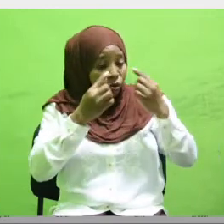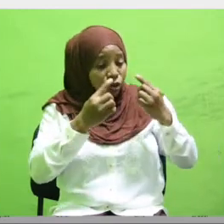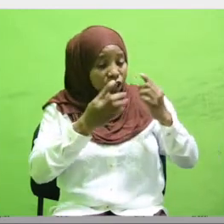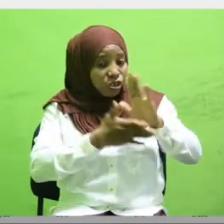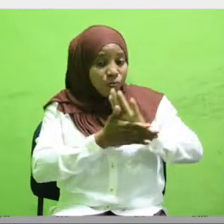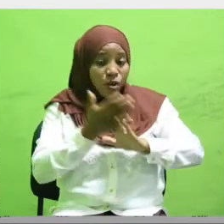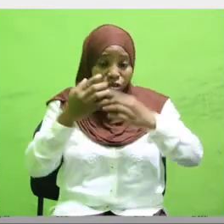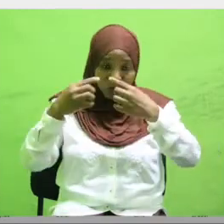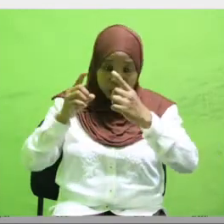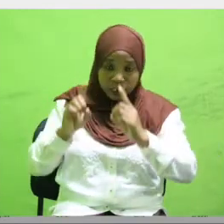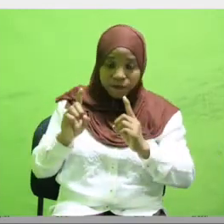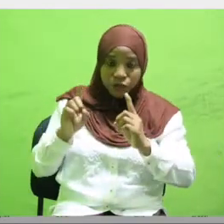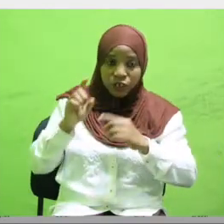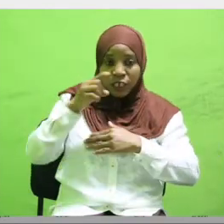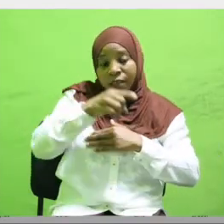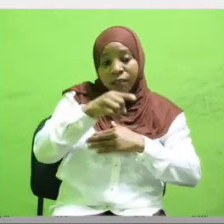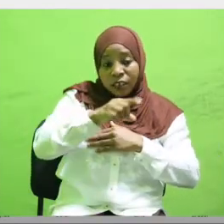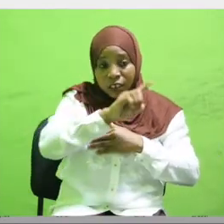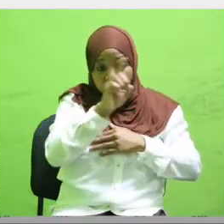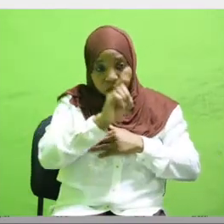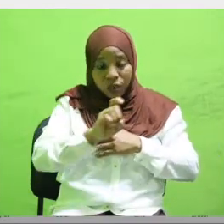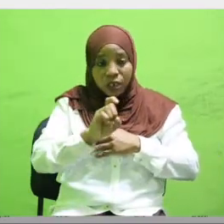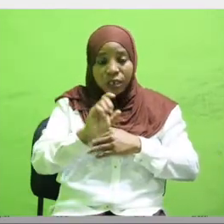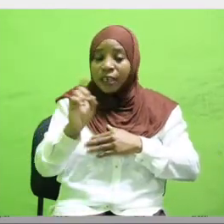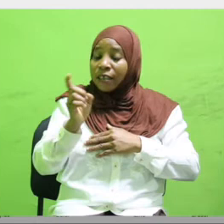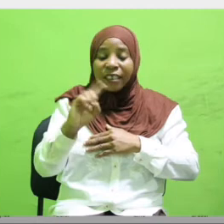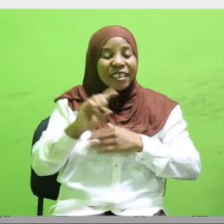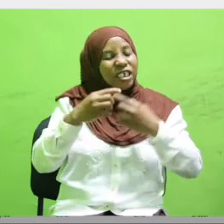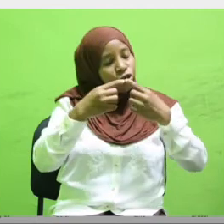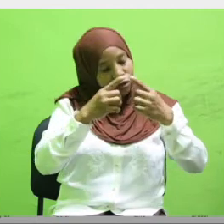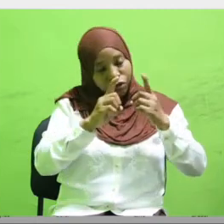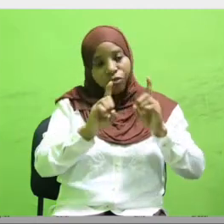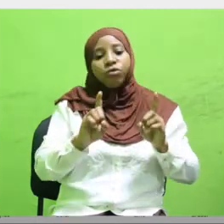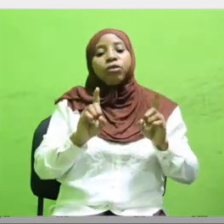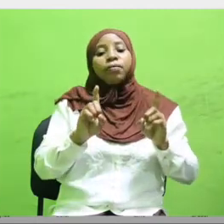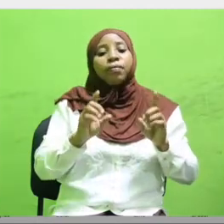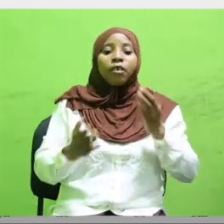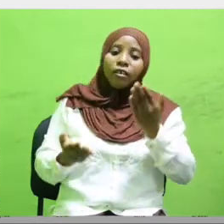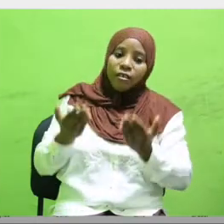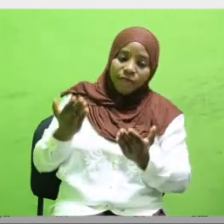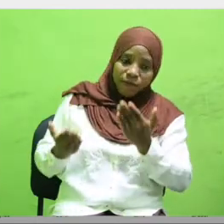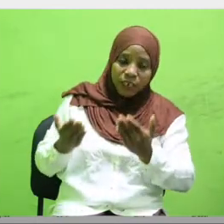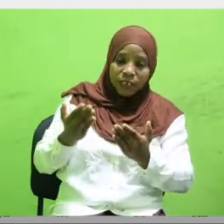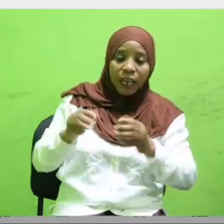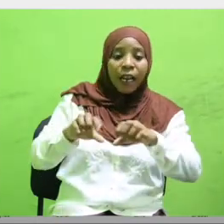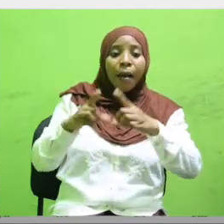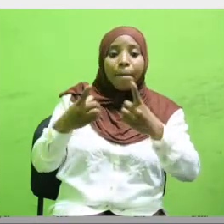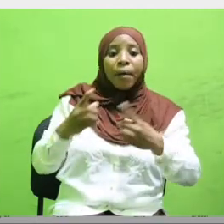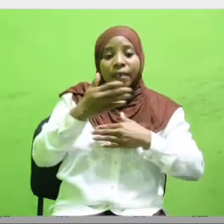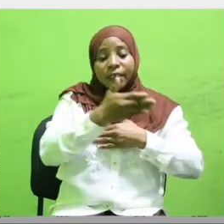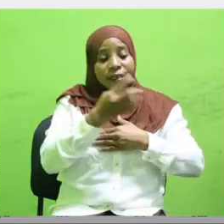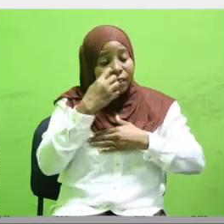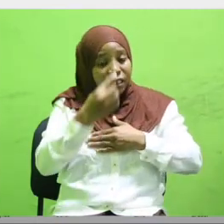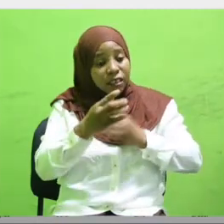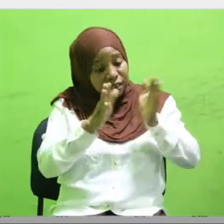most students, when asked to mention the similarities, also go ahead and mention the differences. A question like this